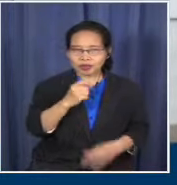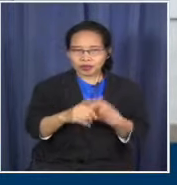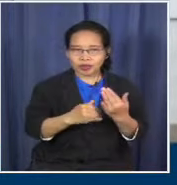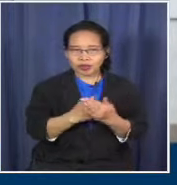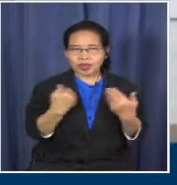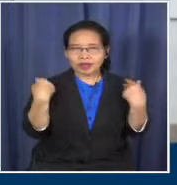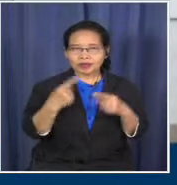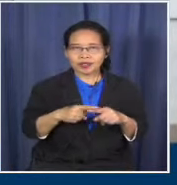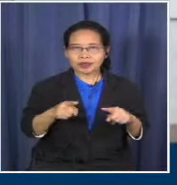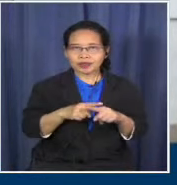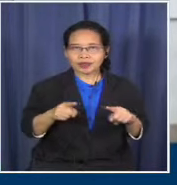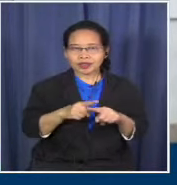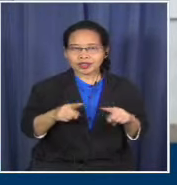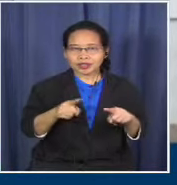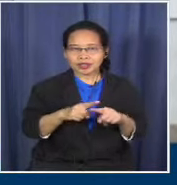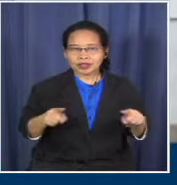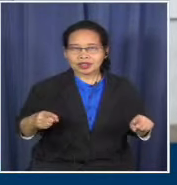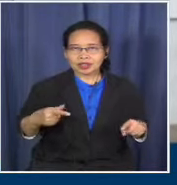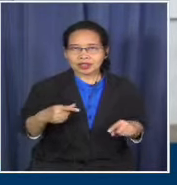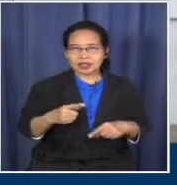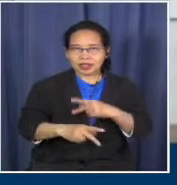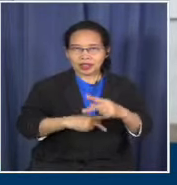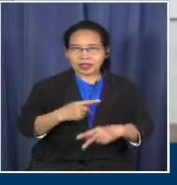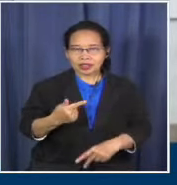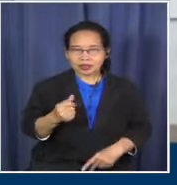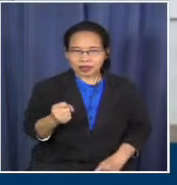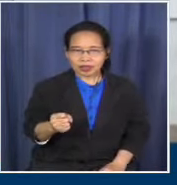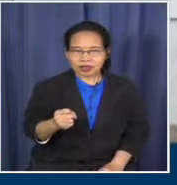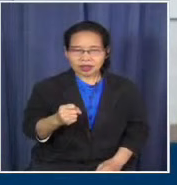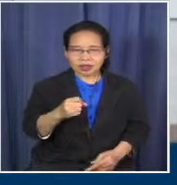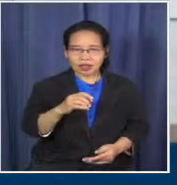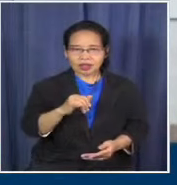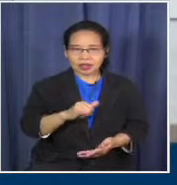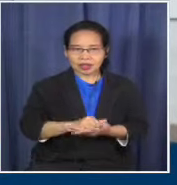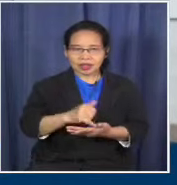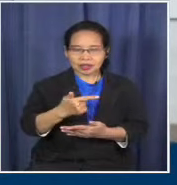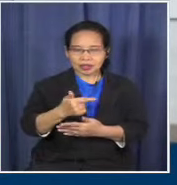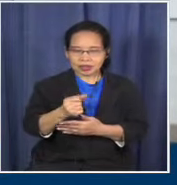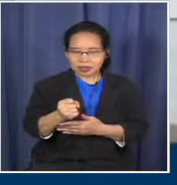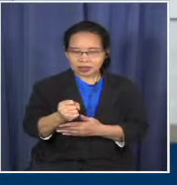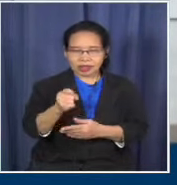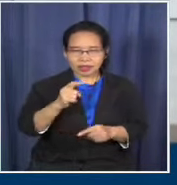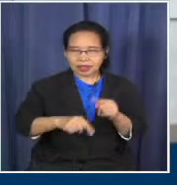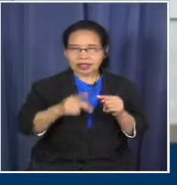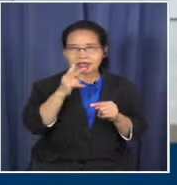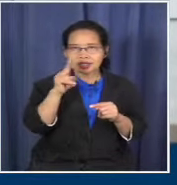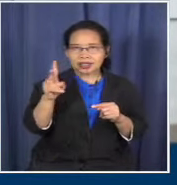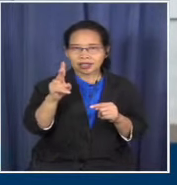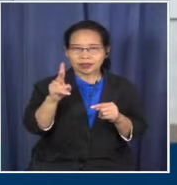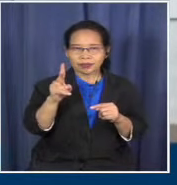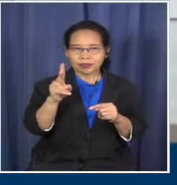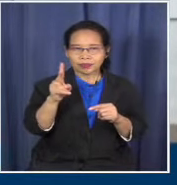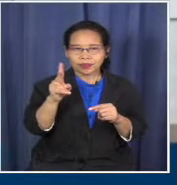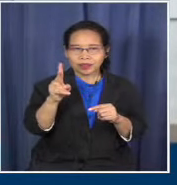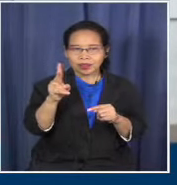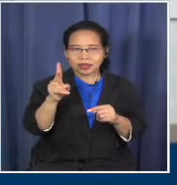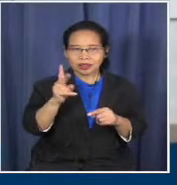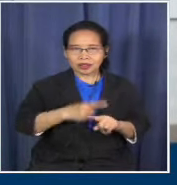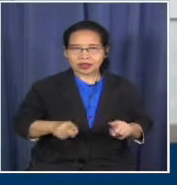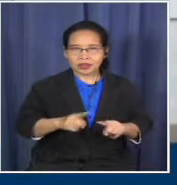Though I don't know everything, but there are different kinds of gases. Gas cannot be